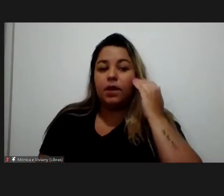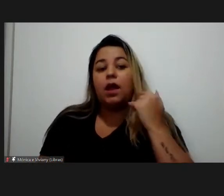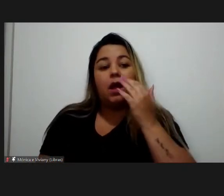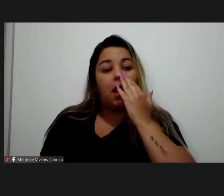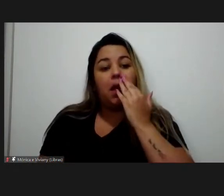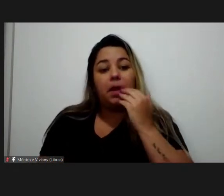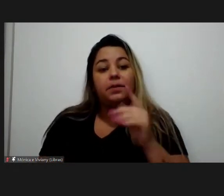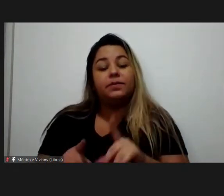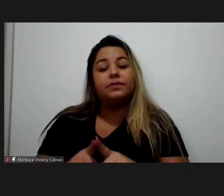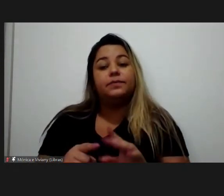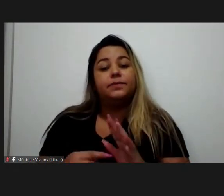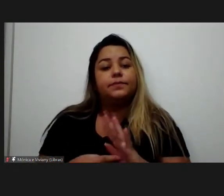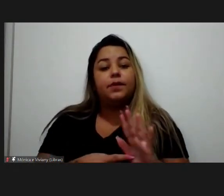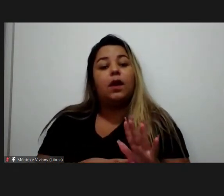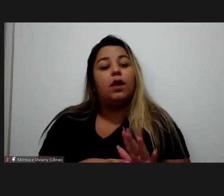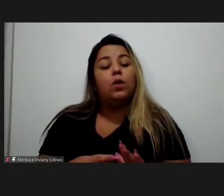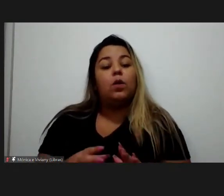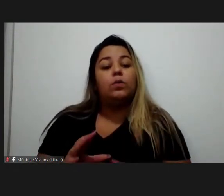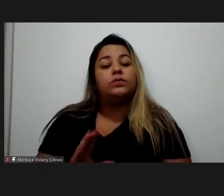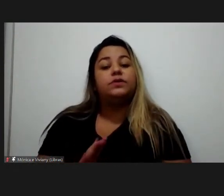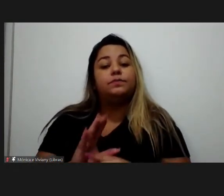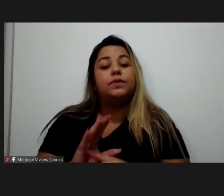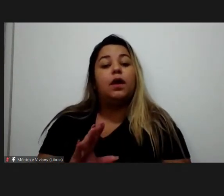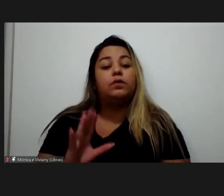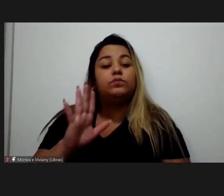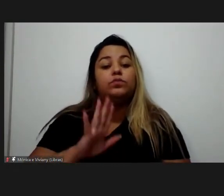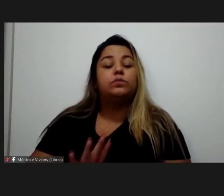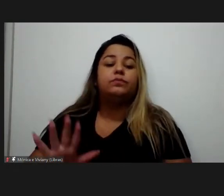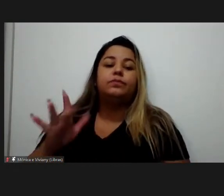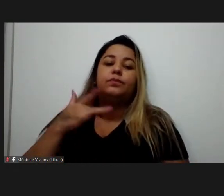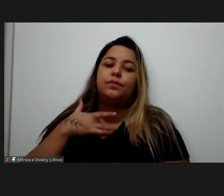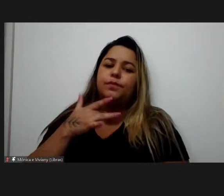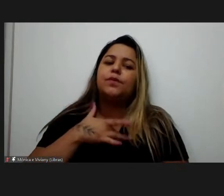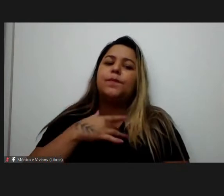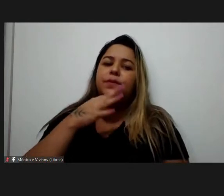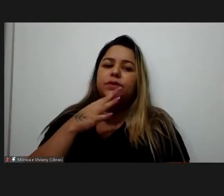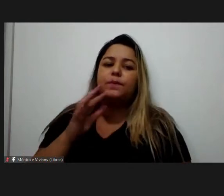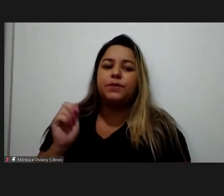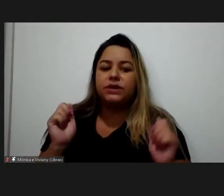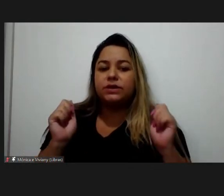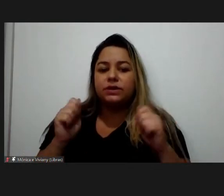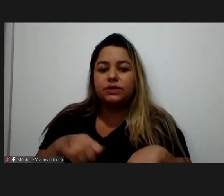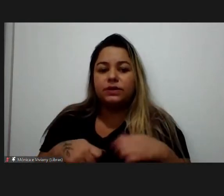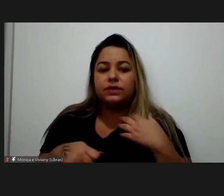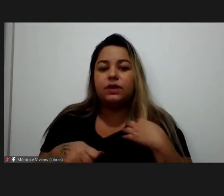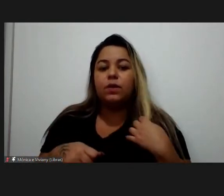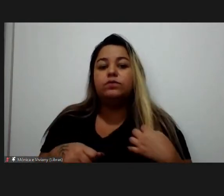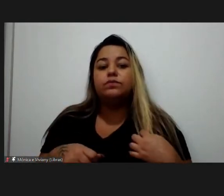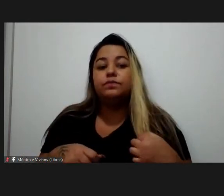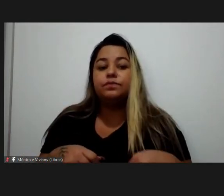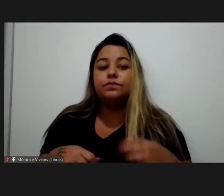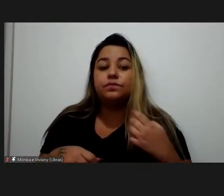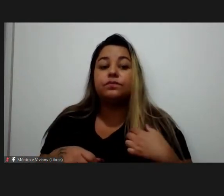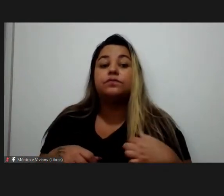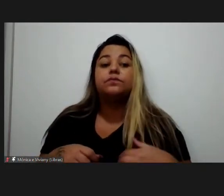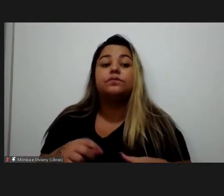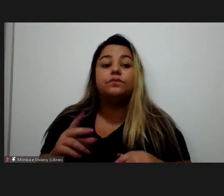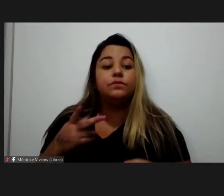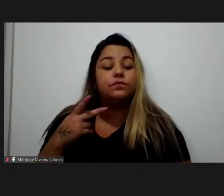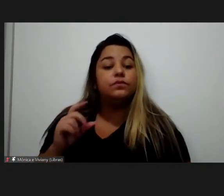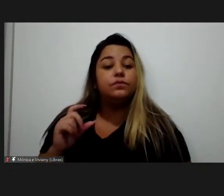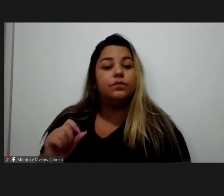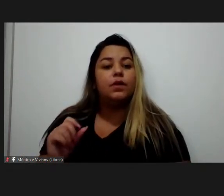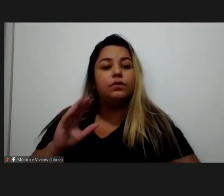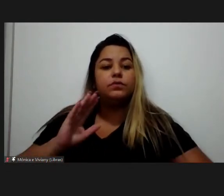educational nutrition is another challenge that was pointed by the National Council of Health.